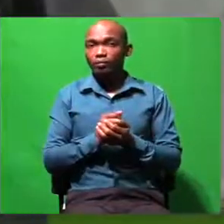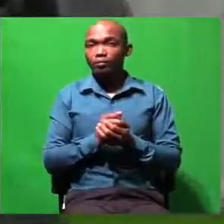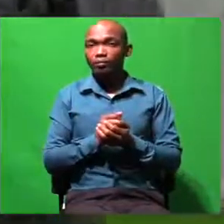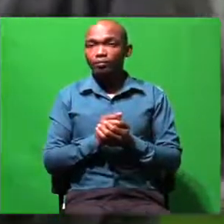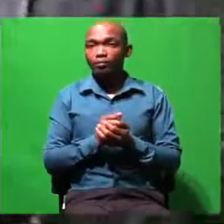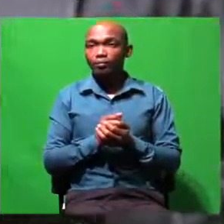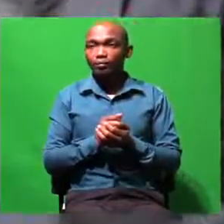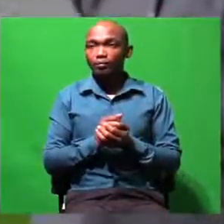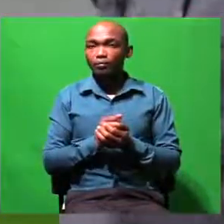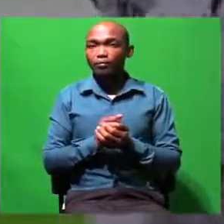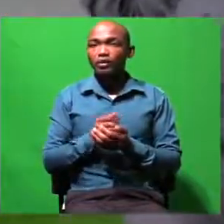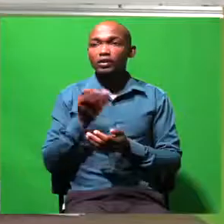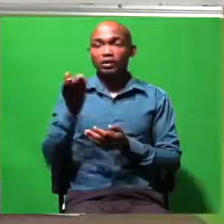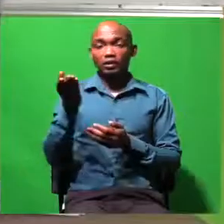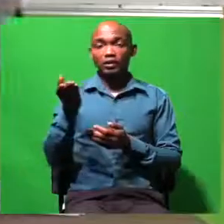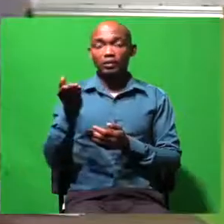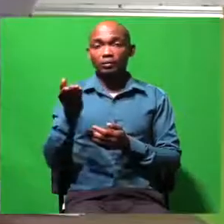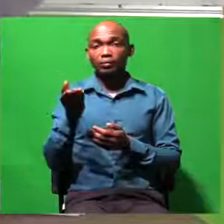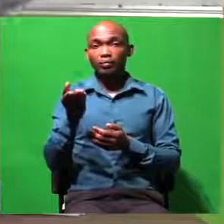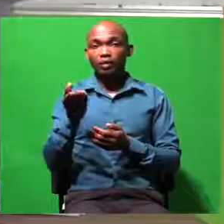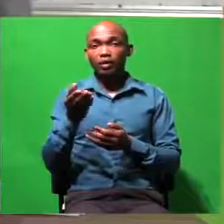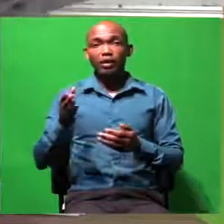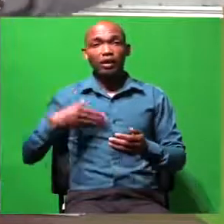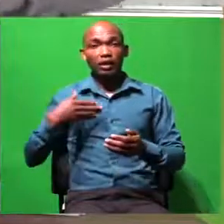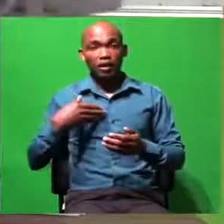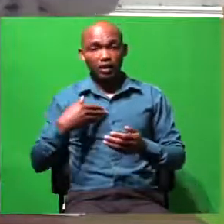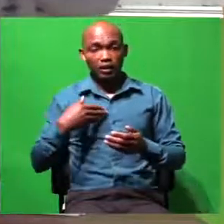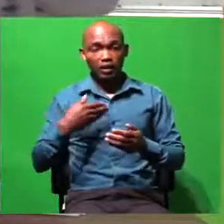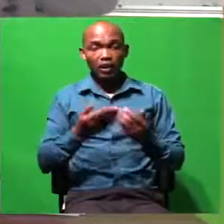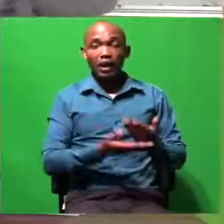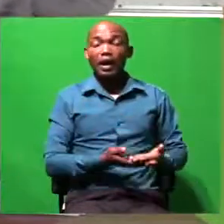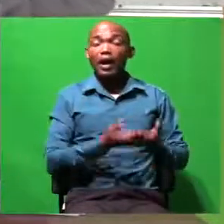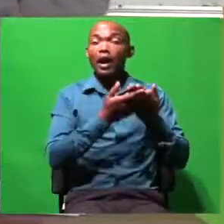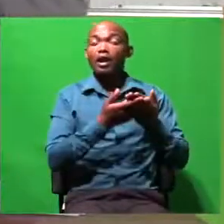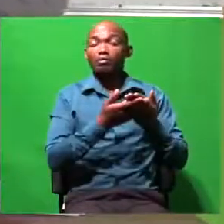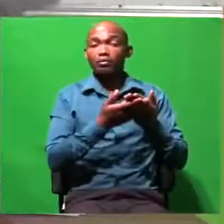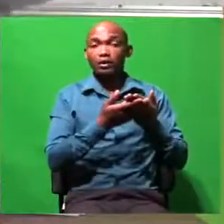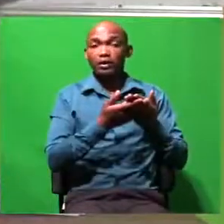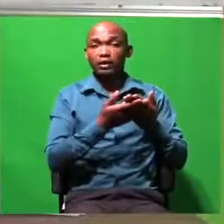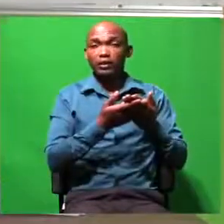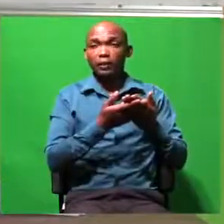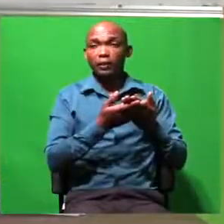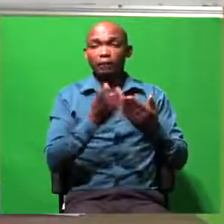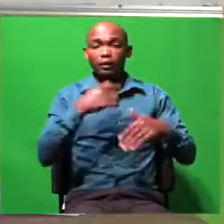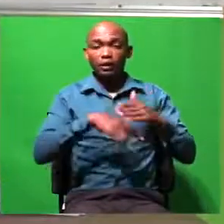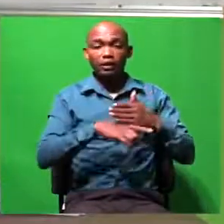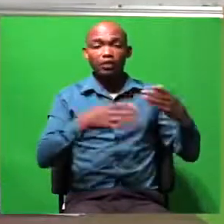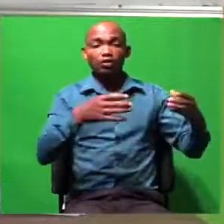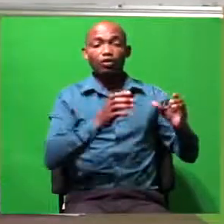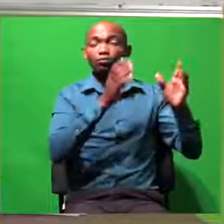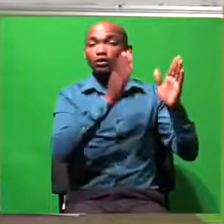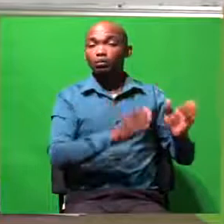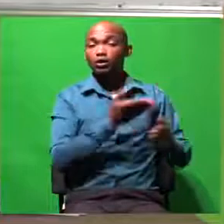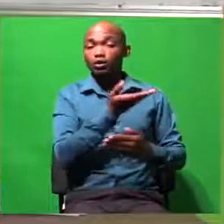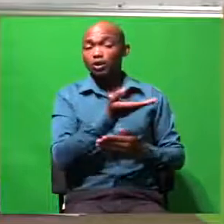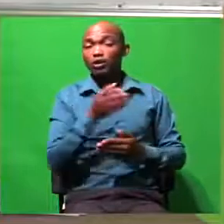communities along this group, therefore they need special care. These are the first one, the first group in the communities.